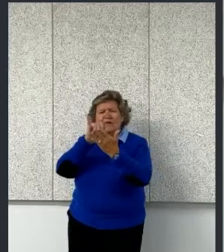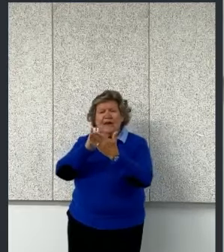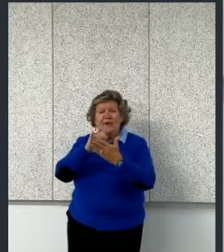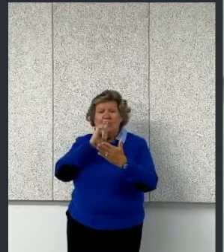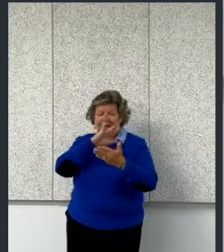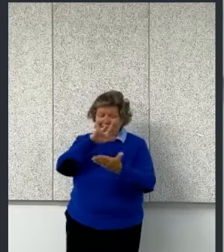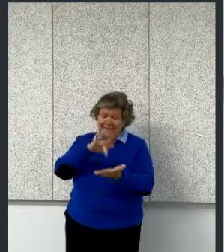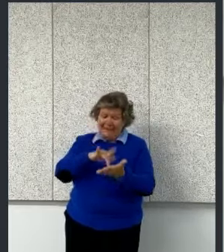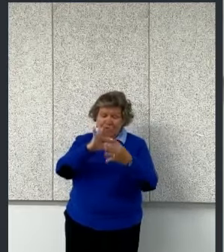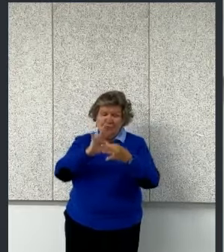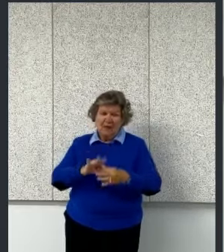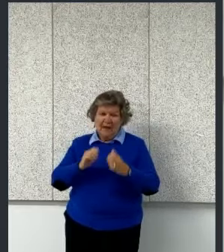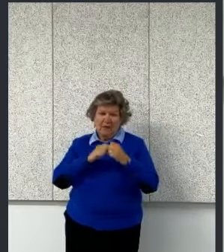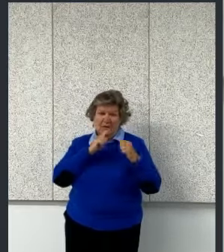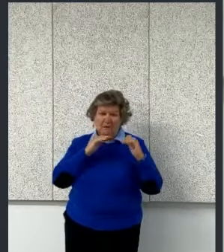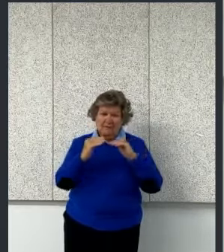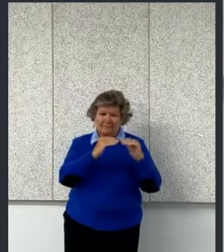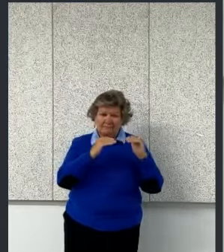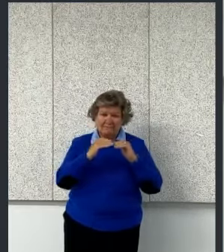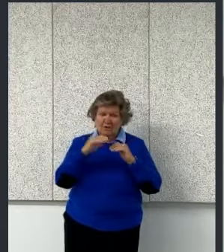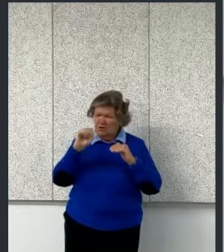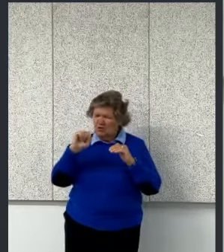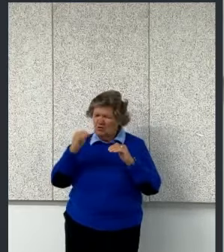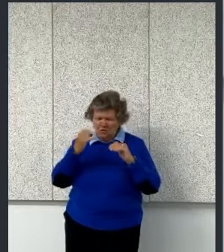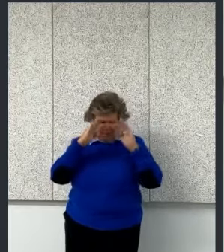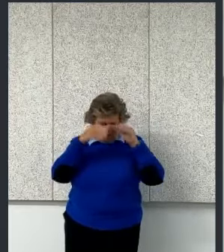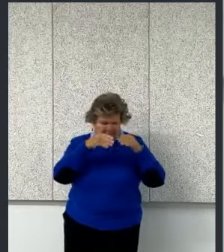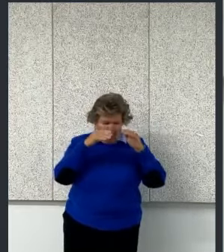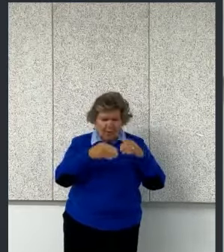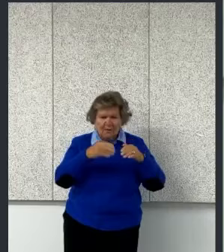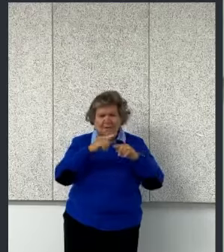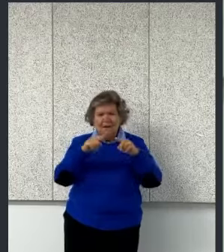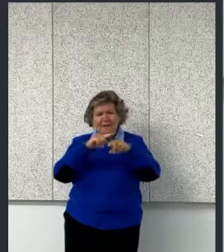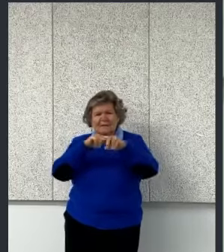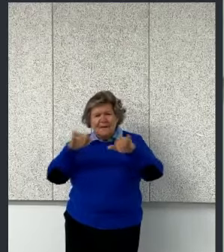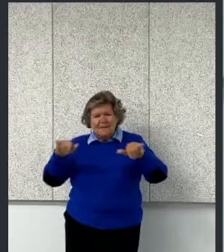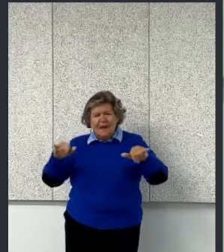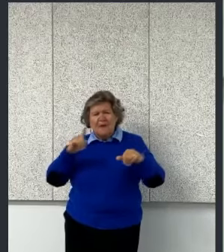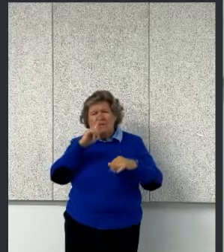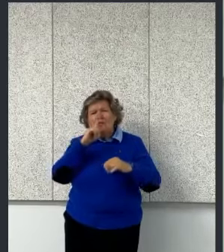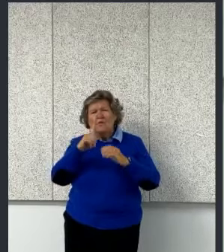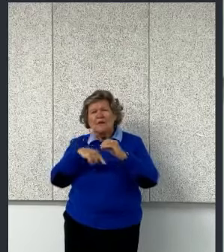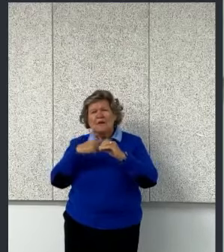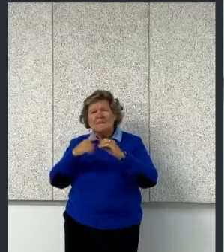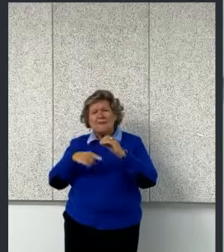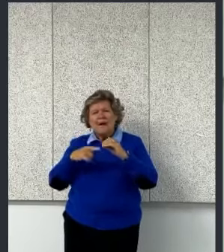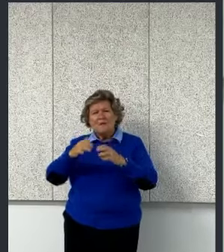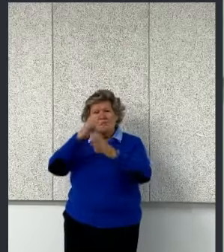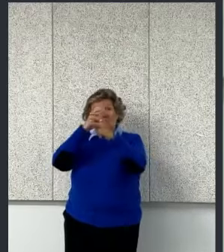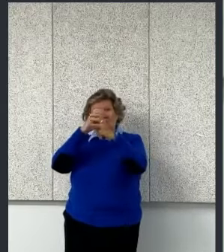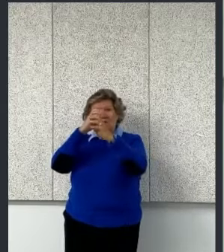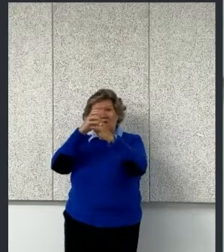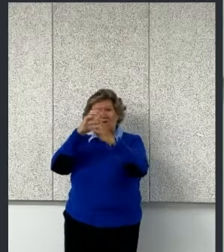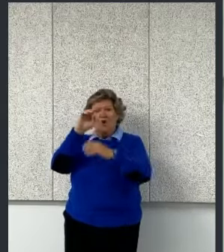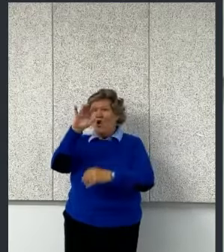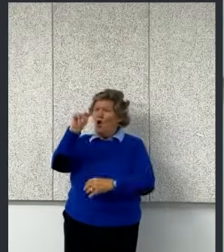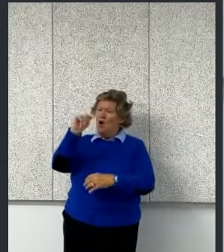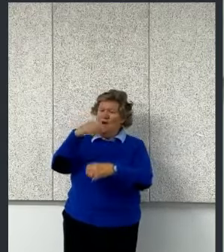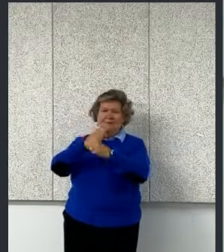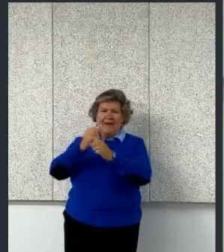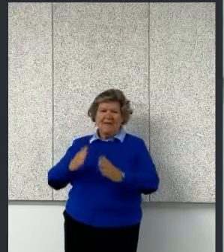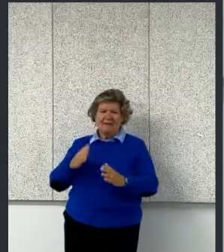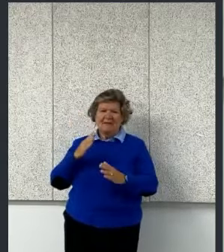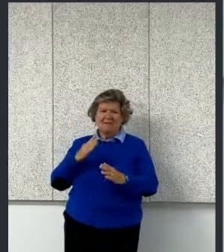justice-centered or social justice-focused, but also really about rigorous art making in